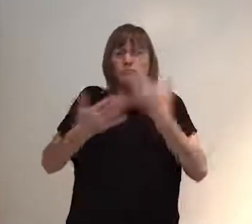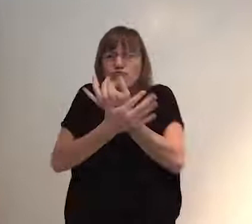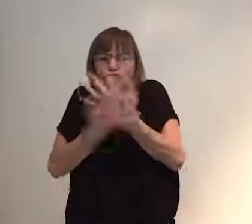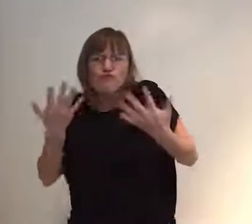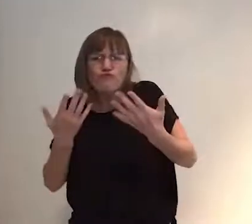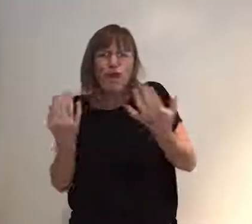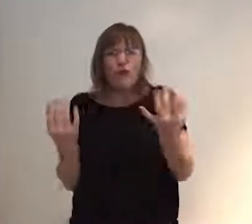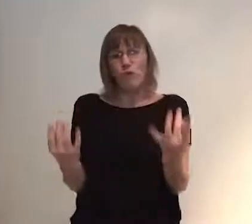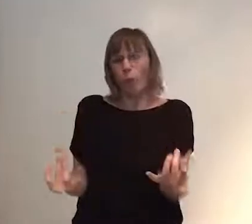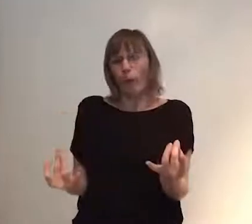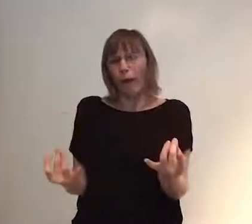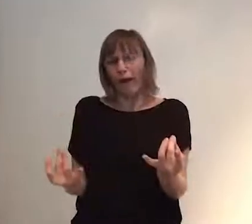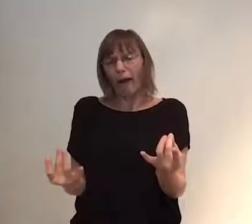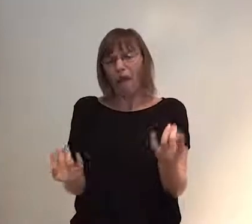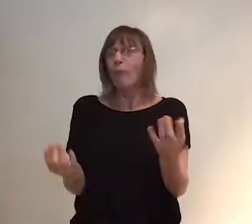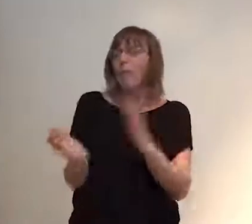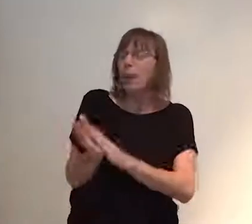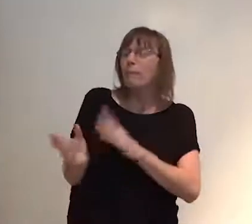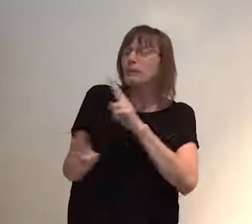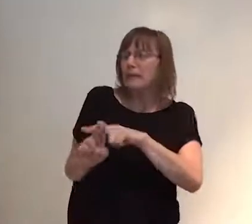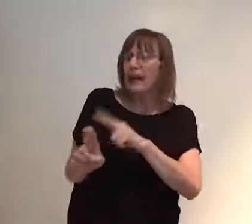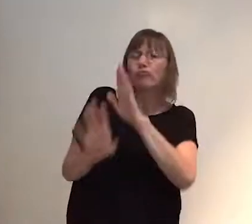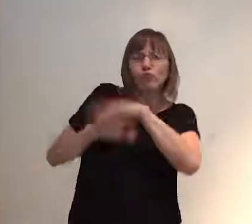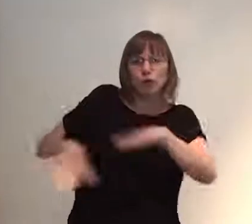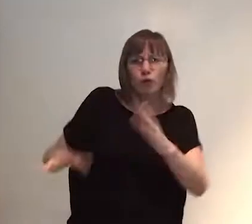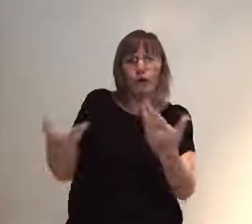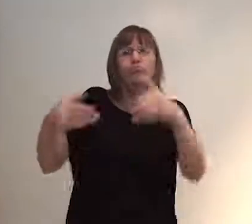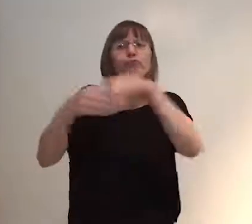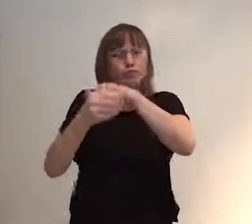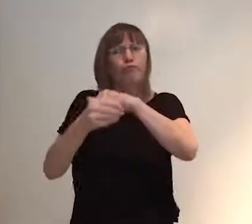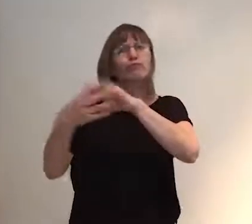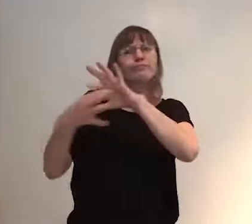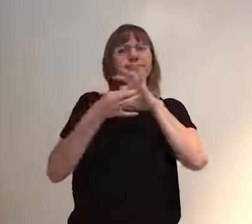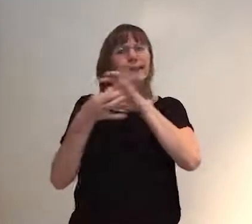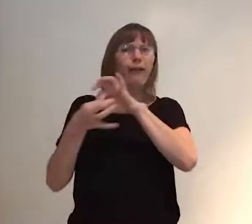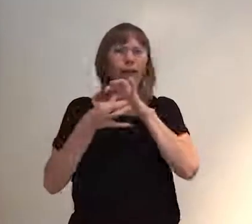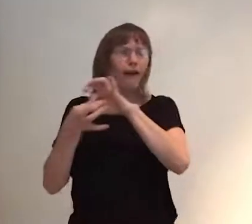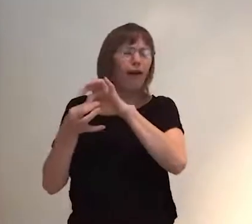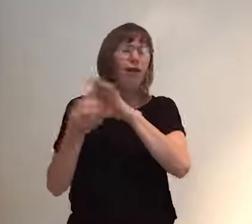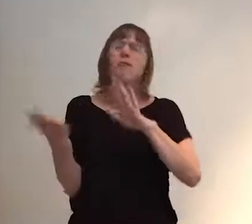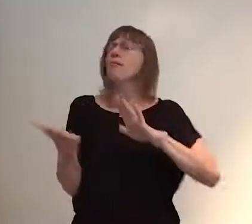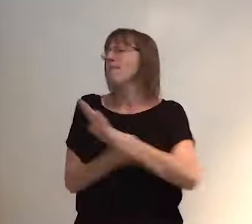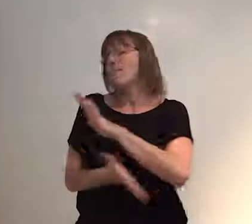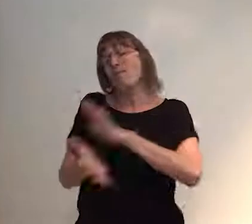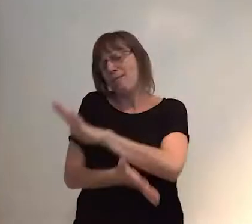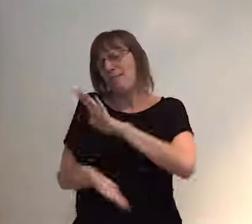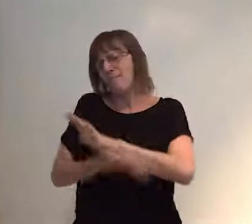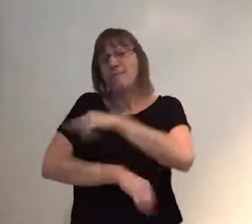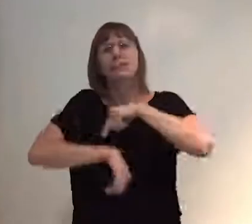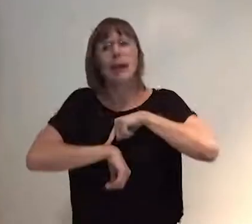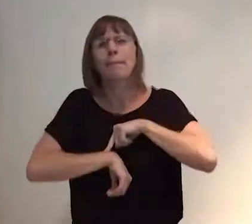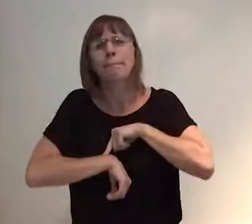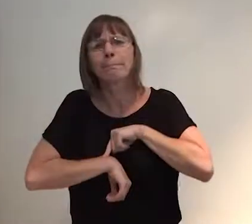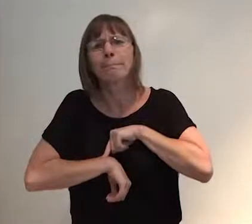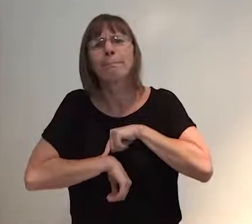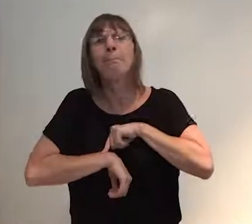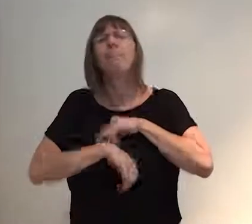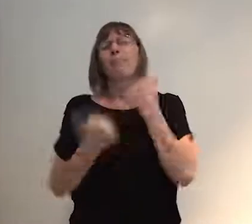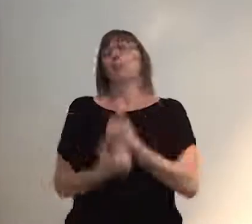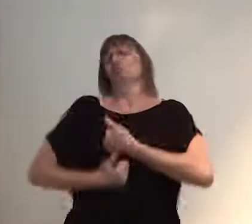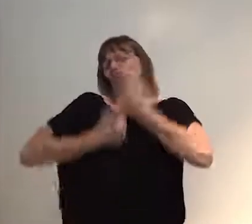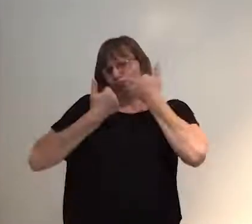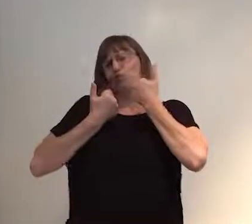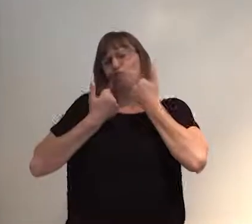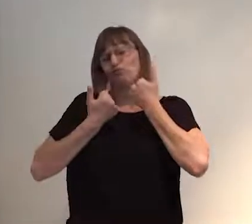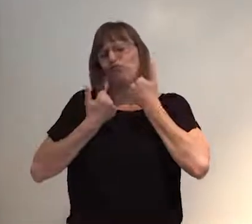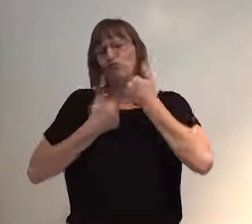big practice all week with all the mums and dads and the children practicing together. And we had such a fun time. It was